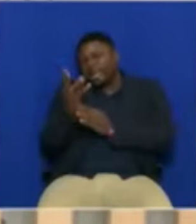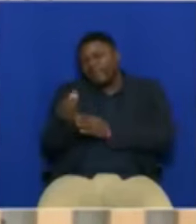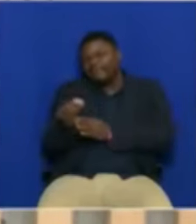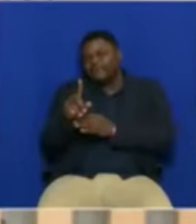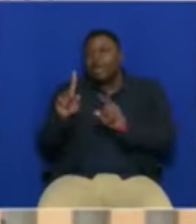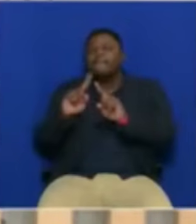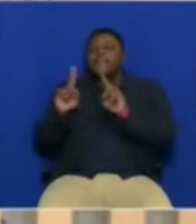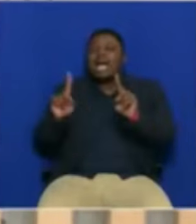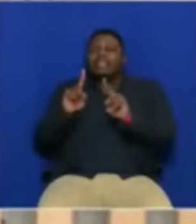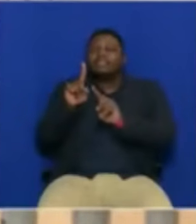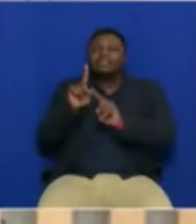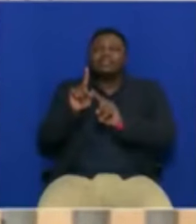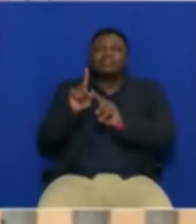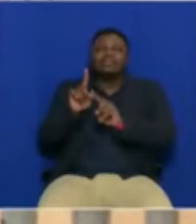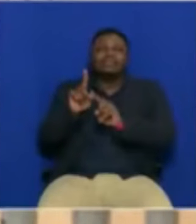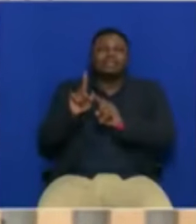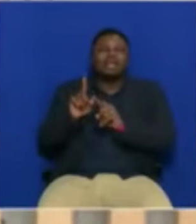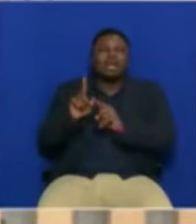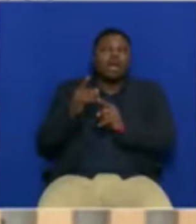My